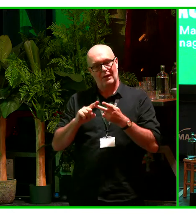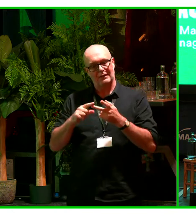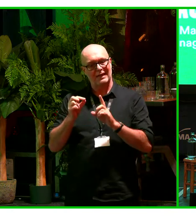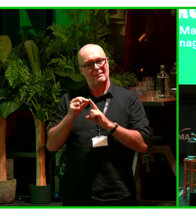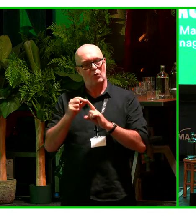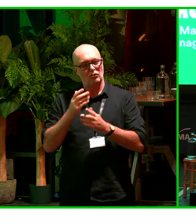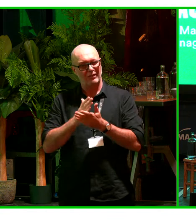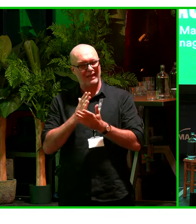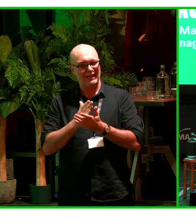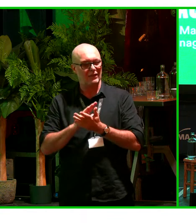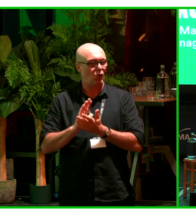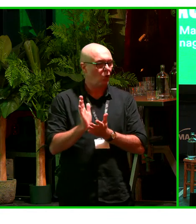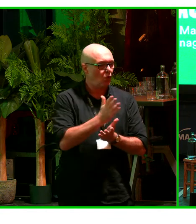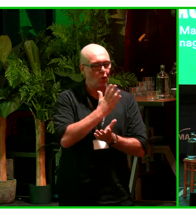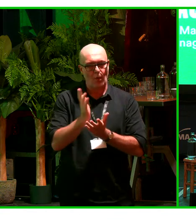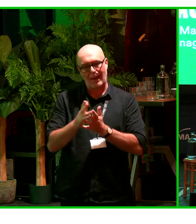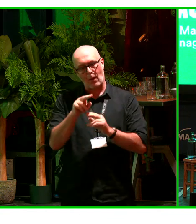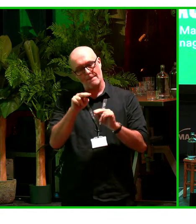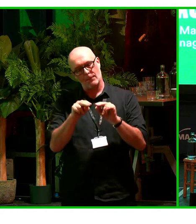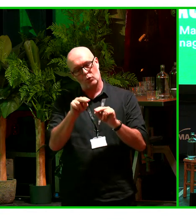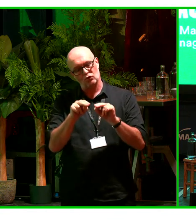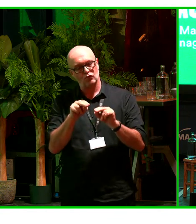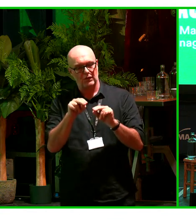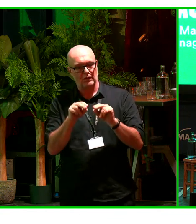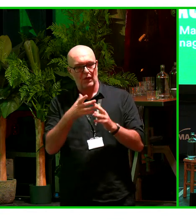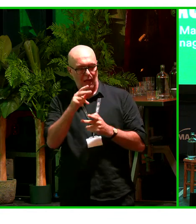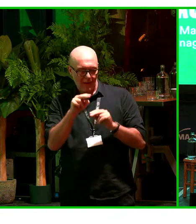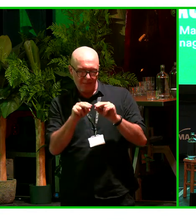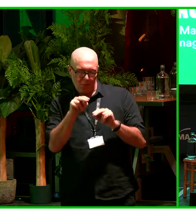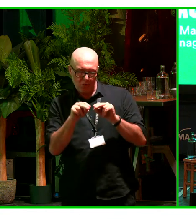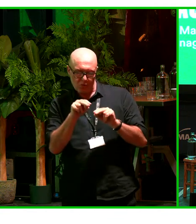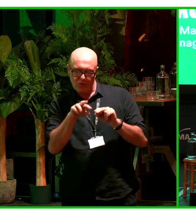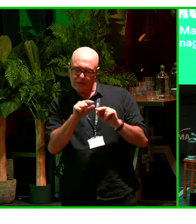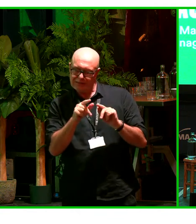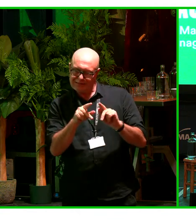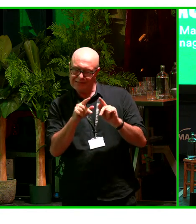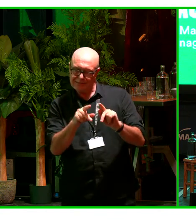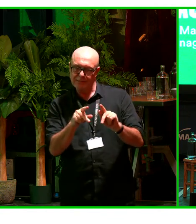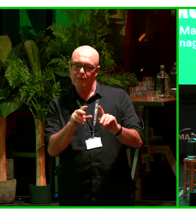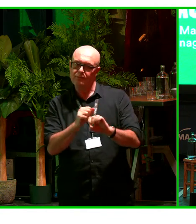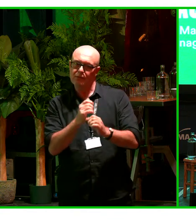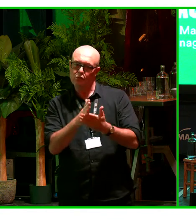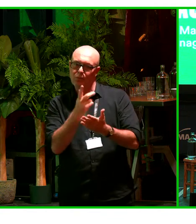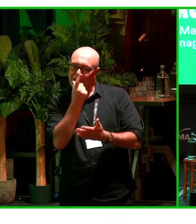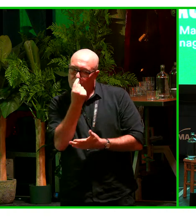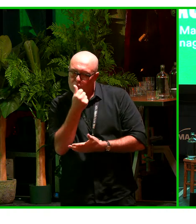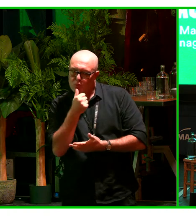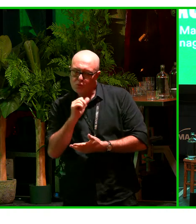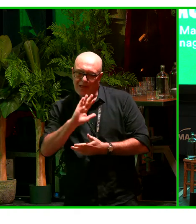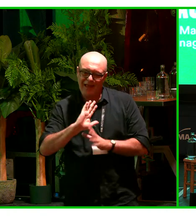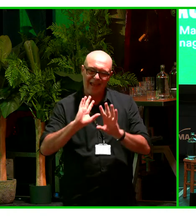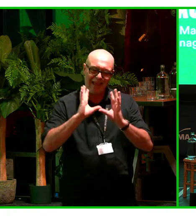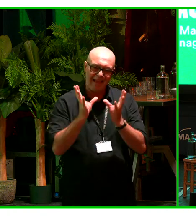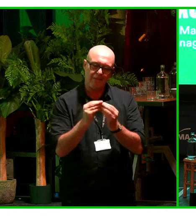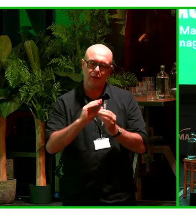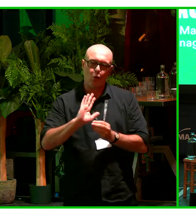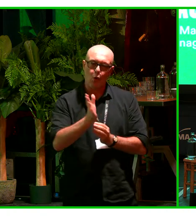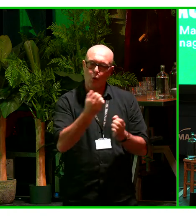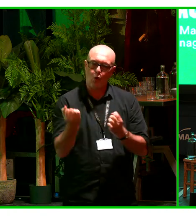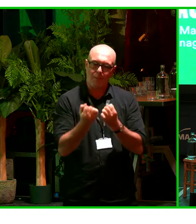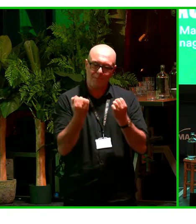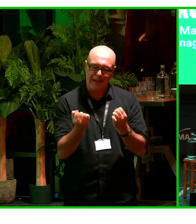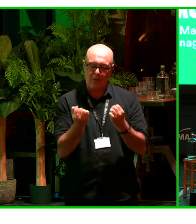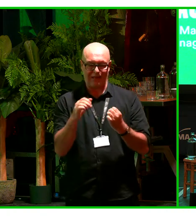around monitoring, and the need for monitoring the existing system so that we can use everything and every ounce of